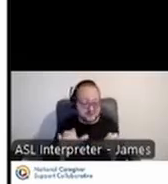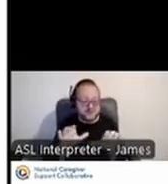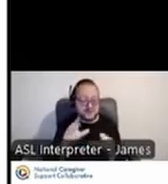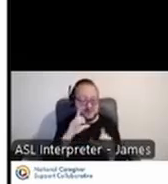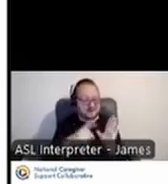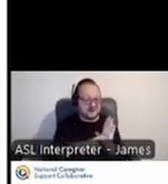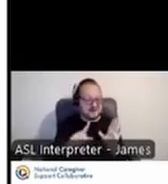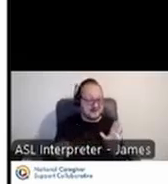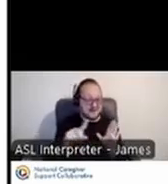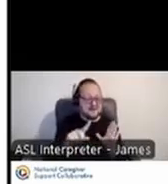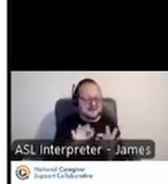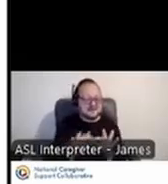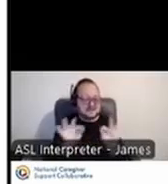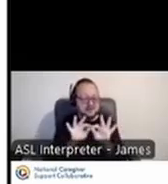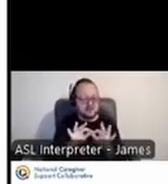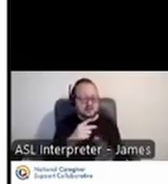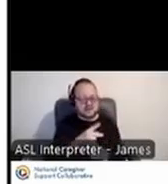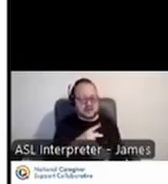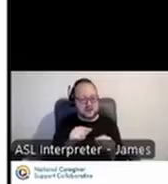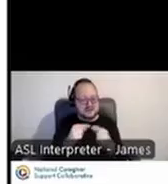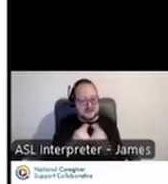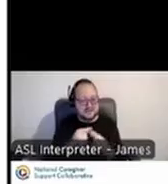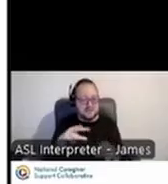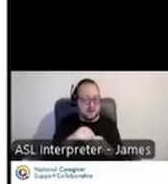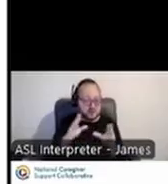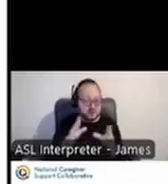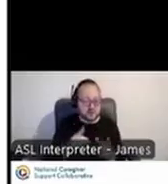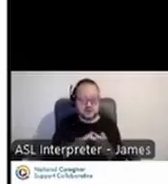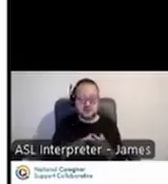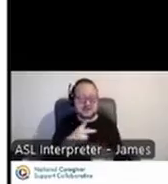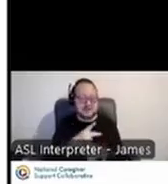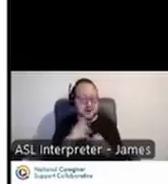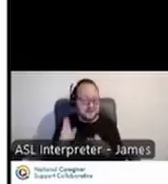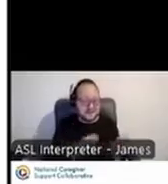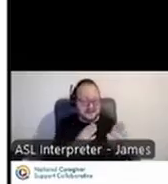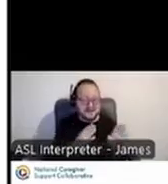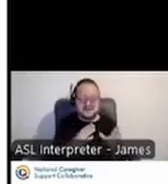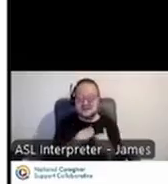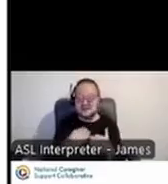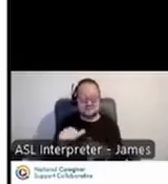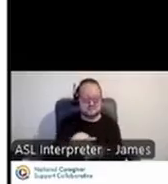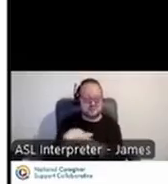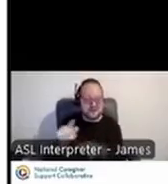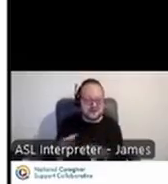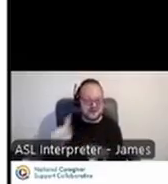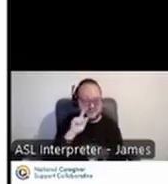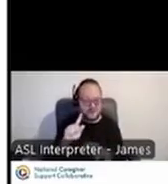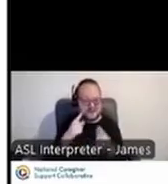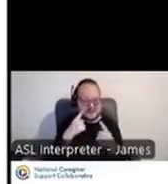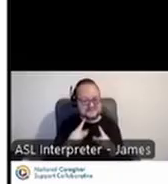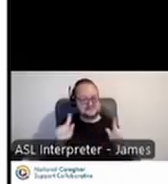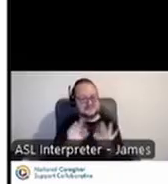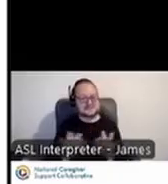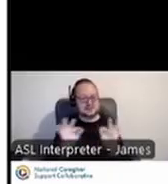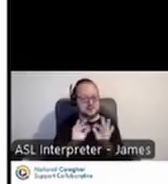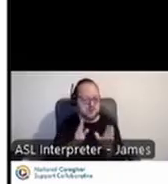team partners, including them in care planning, and training professionals on effective ways to work with caregivers. So